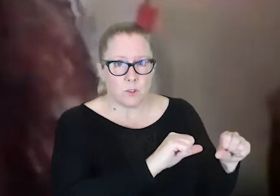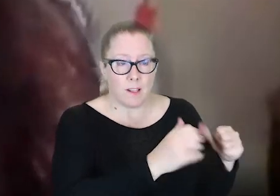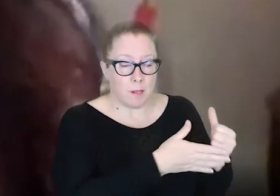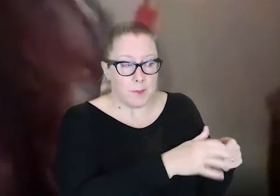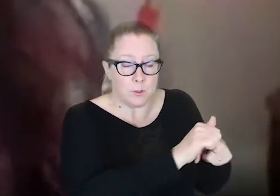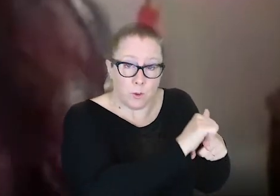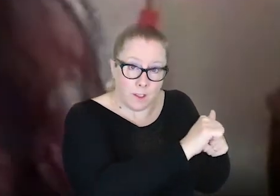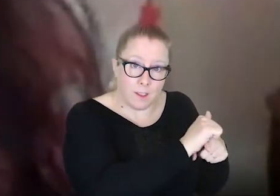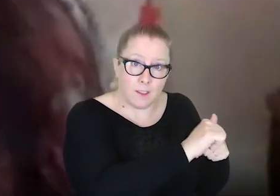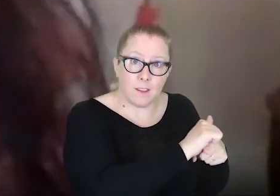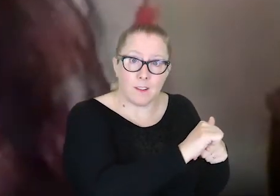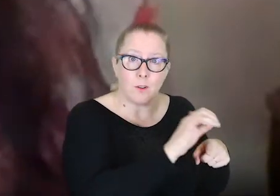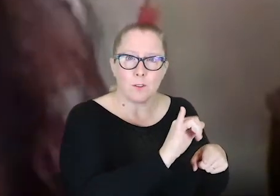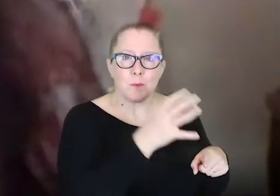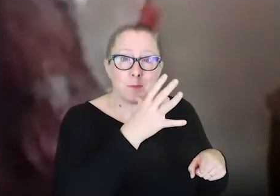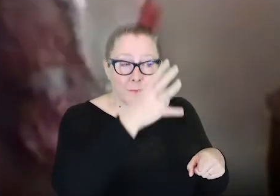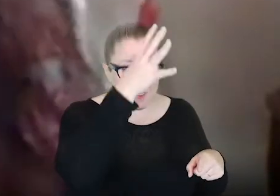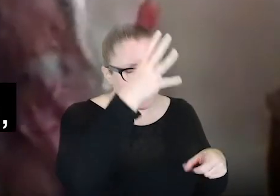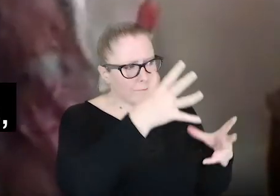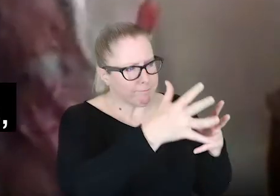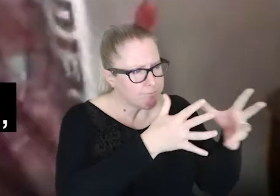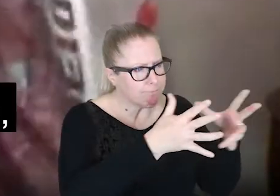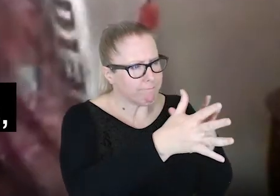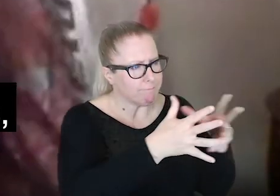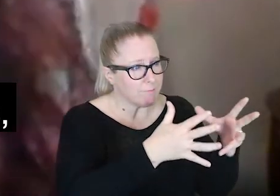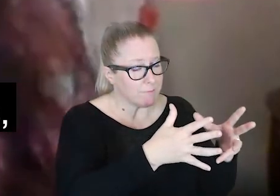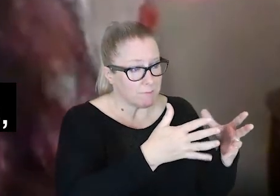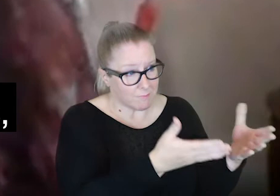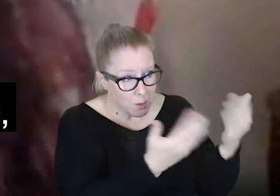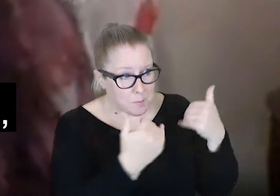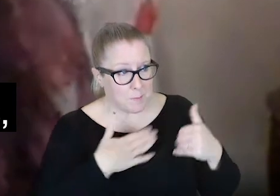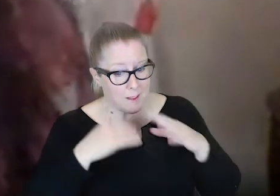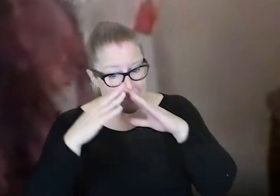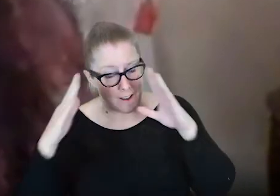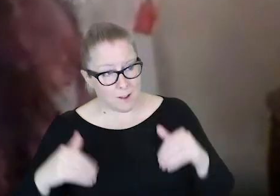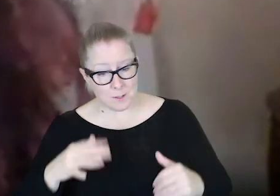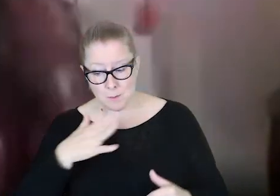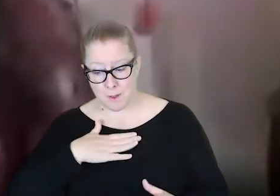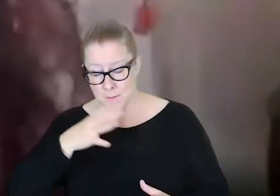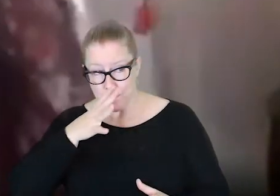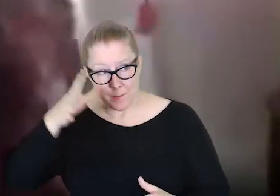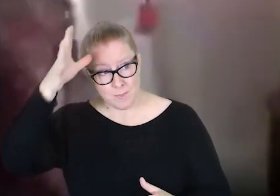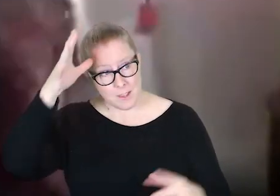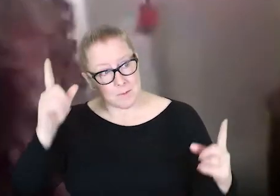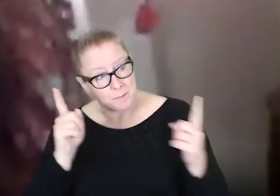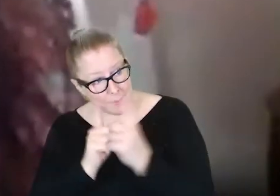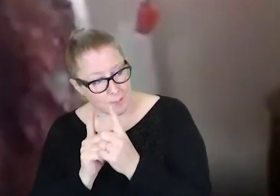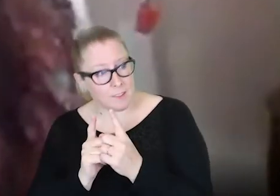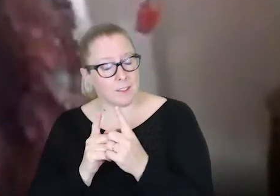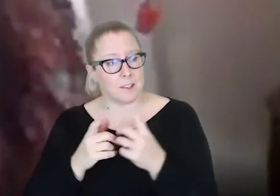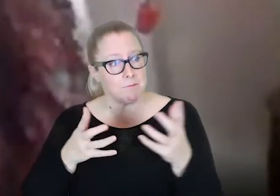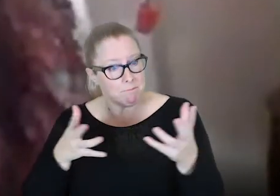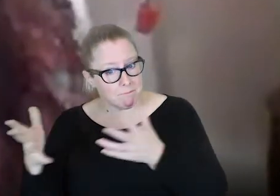is missing. So we started talking with them, we engaged them in different trainings, we talk to their parents